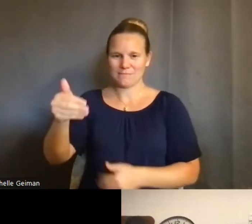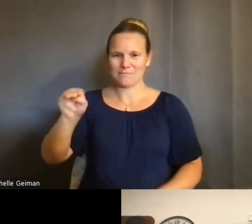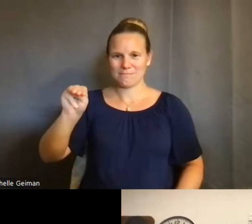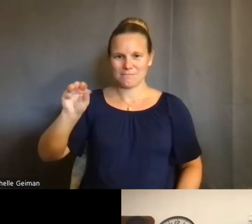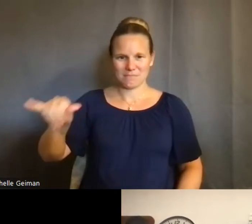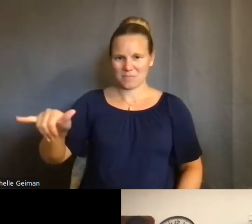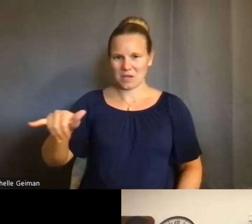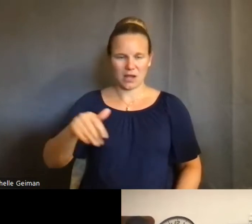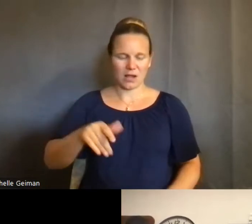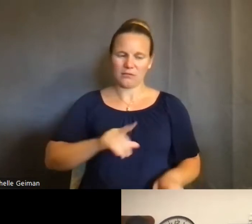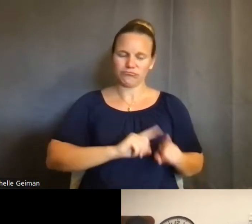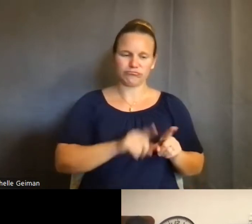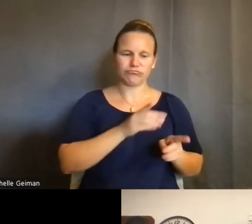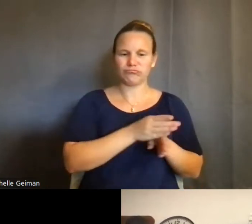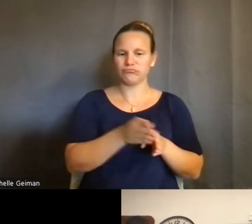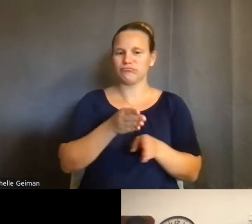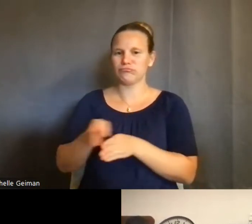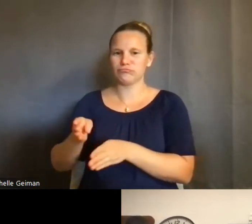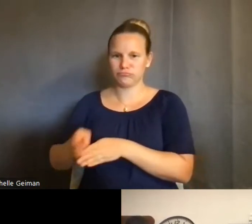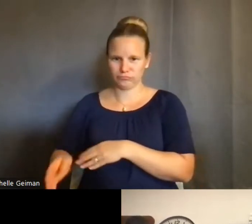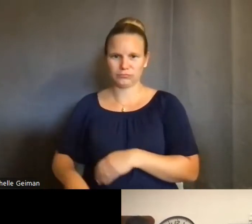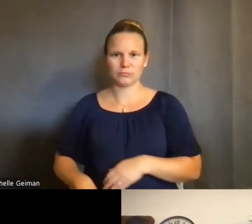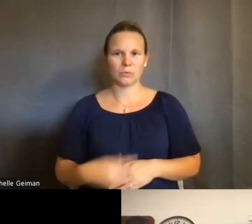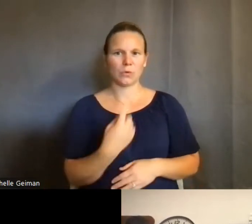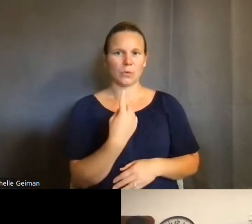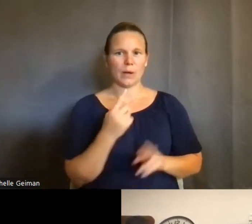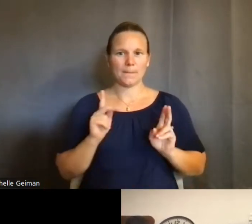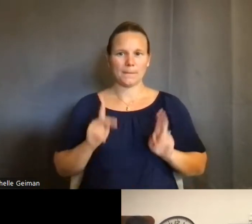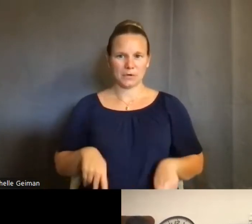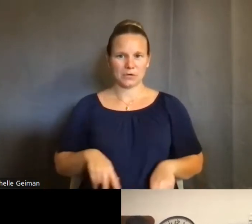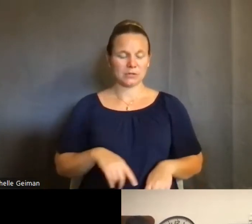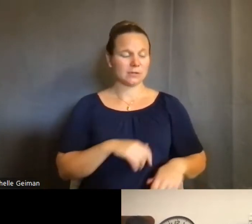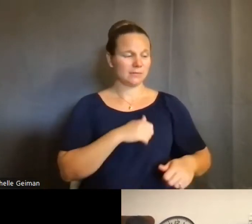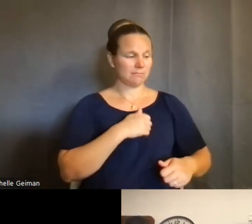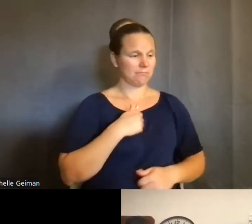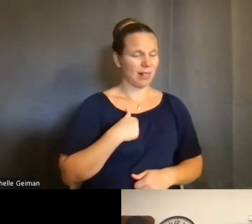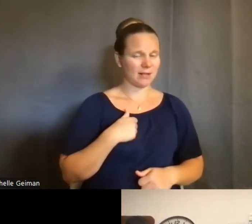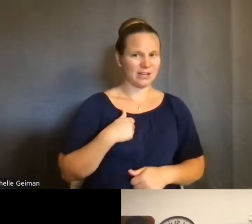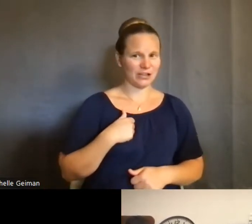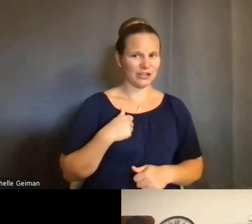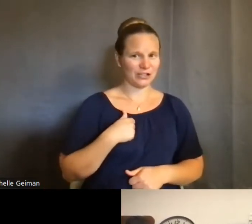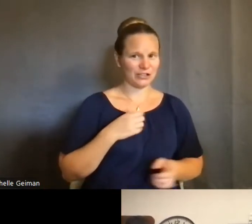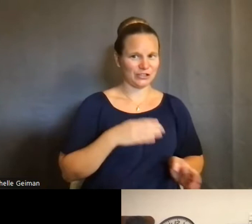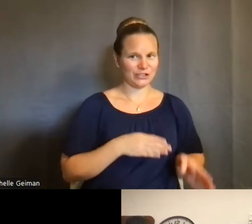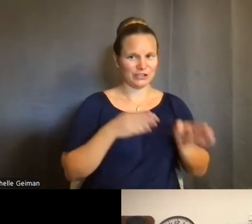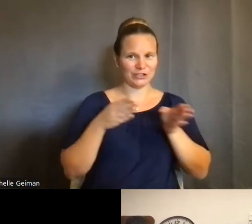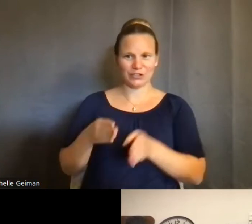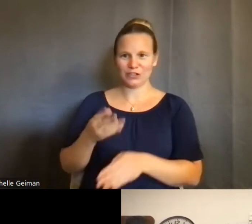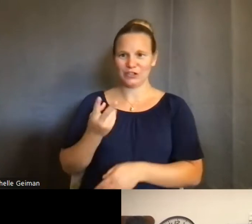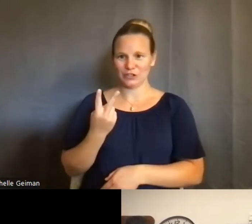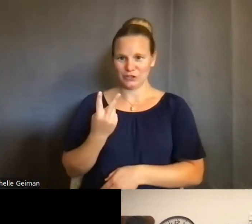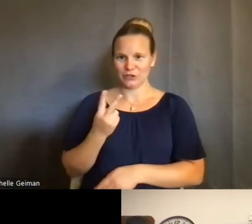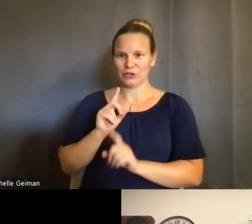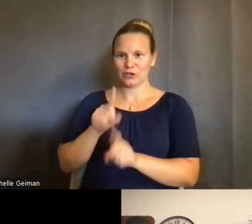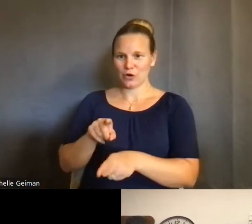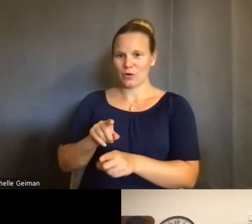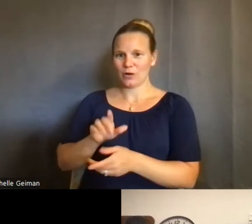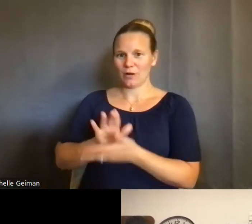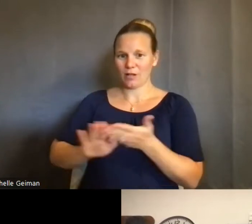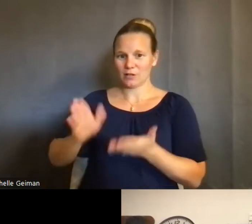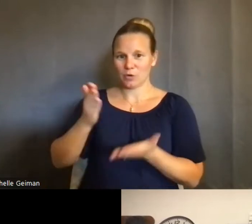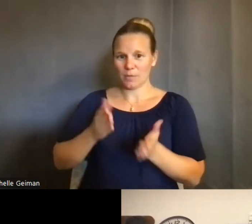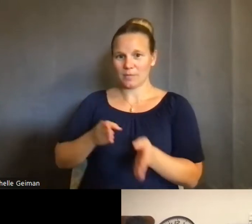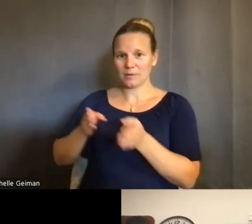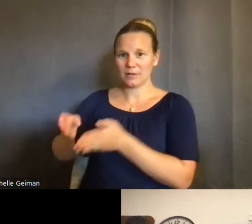all kinds of diverse fields. We have one pursuing the military, 2 that are going to be attending college, and then 1 that's probably going to